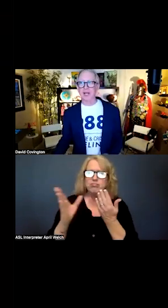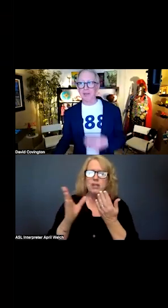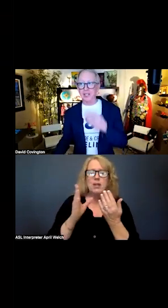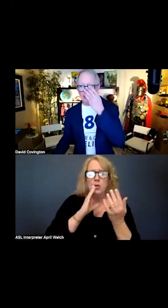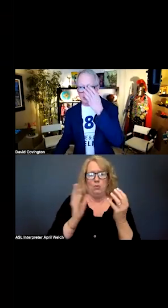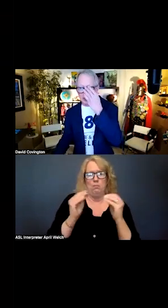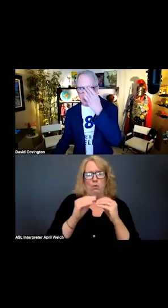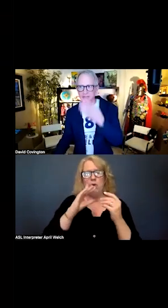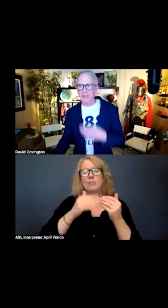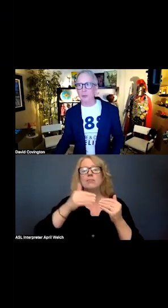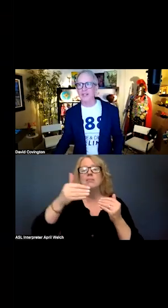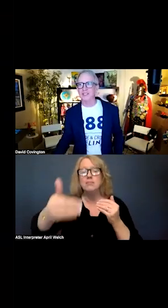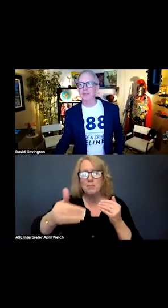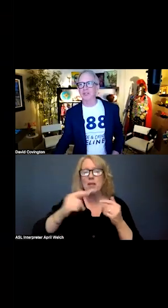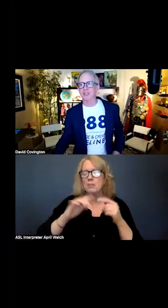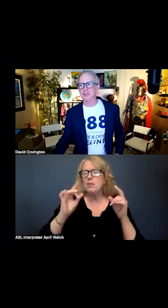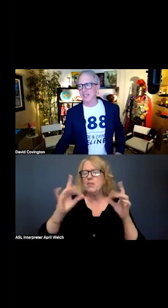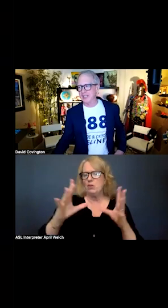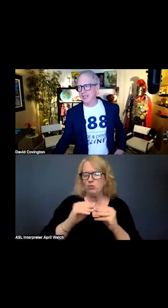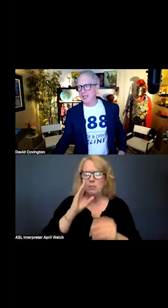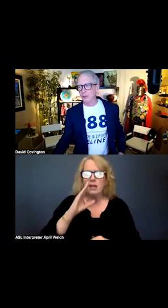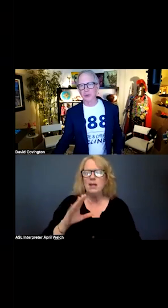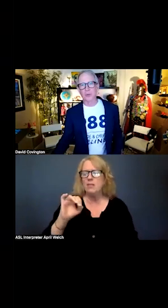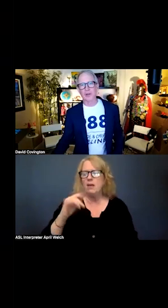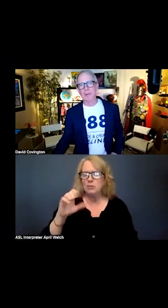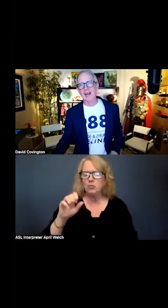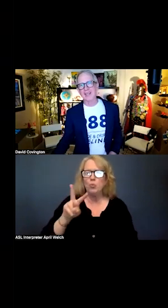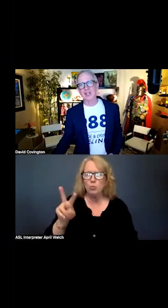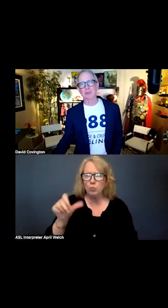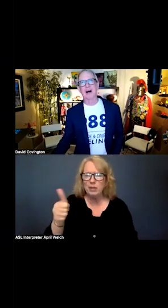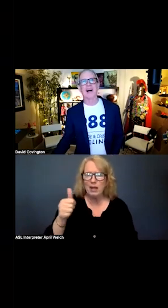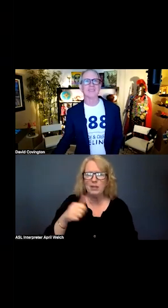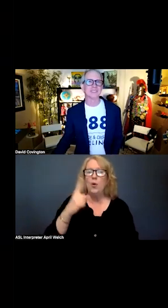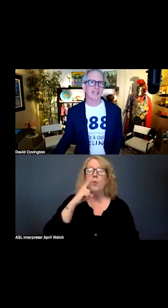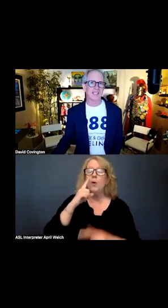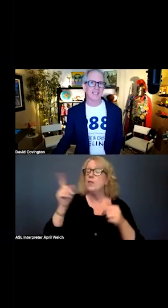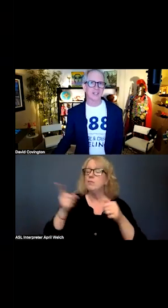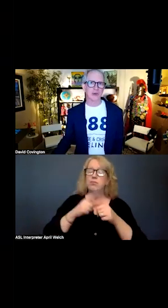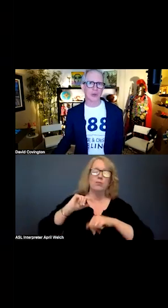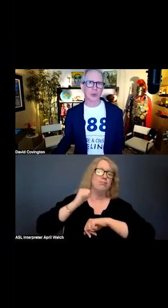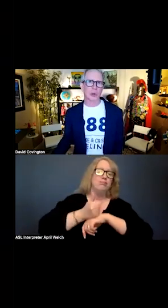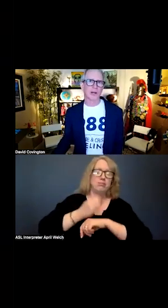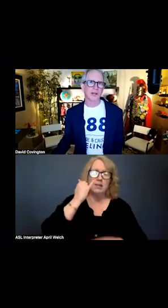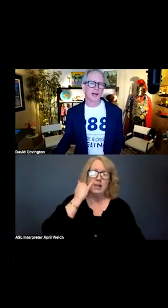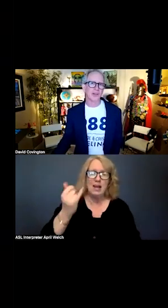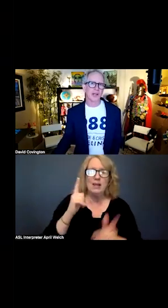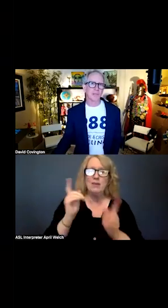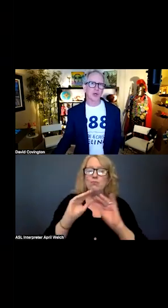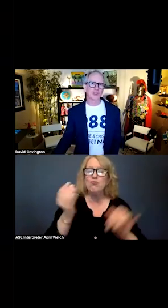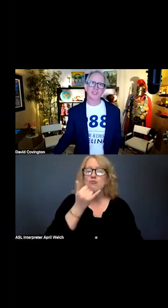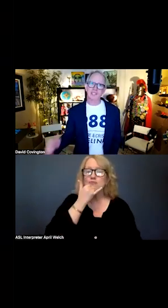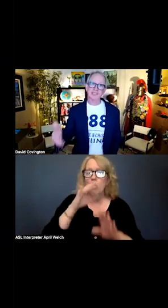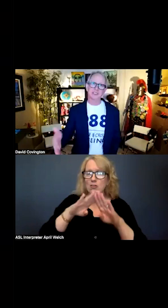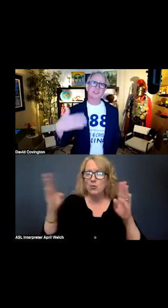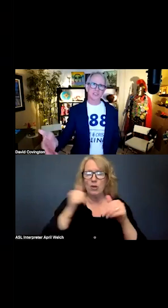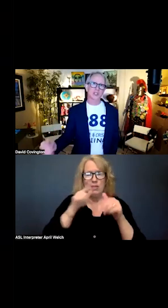an upcoming Crisis Jam in a few weeks in episode 210 with one of the pioneers behind this idea of no wrong door that